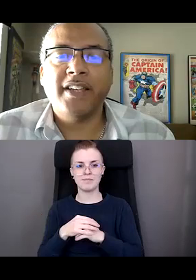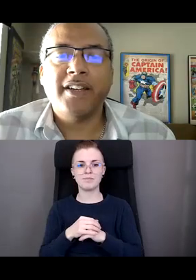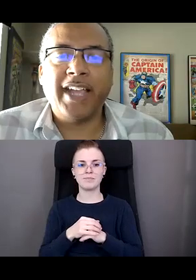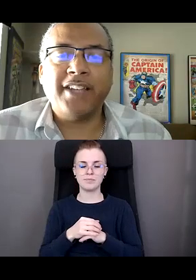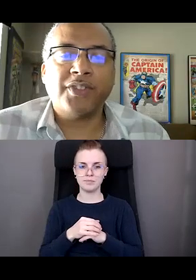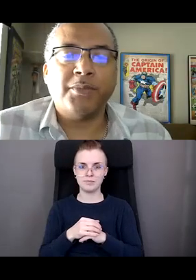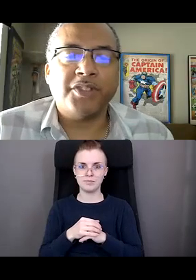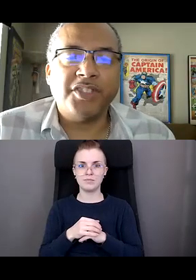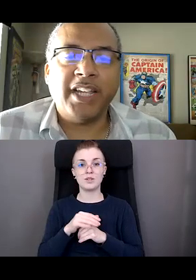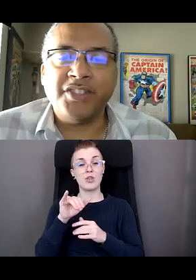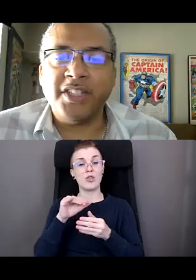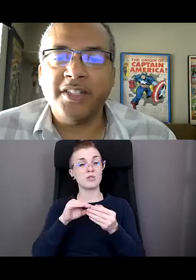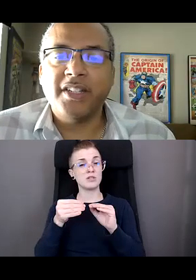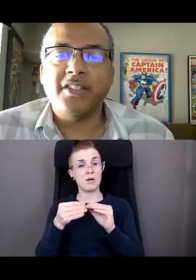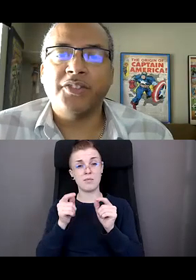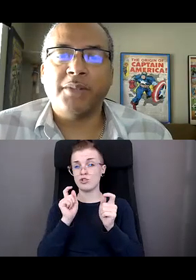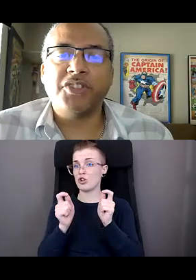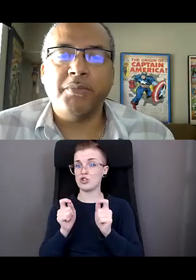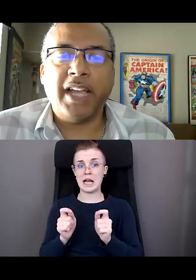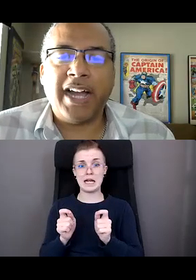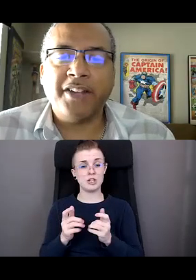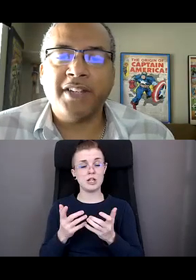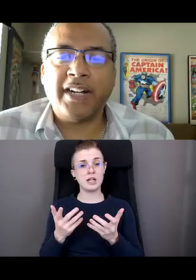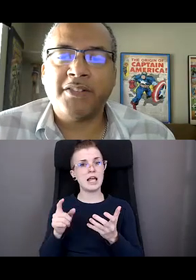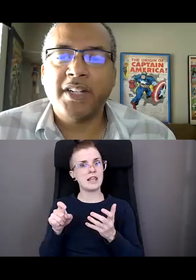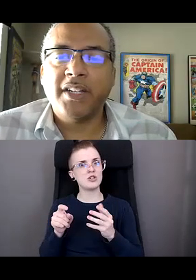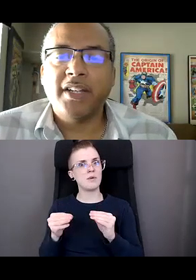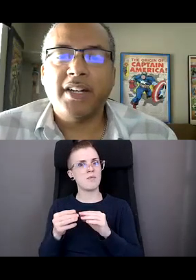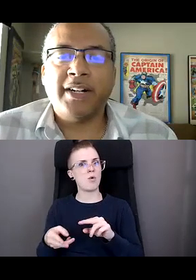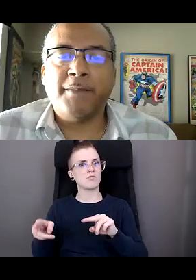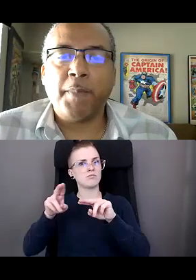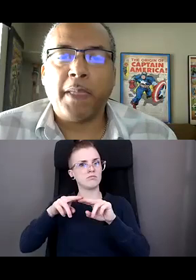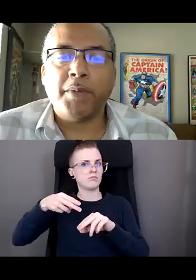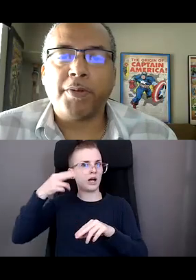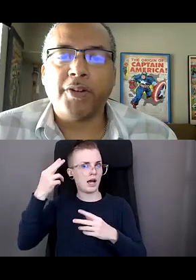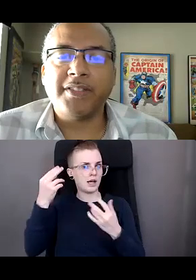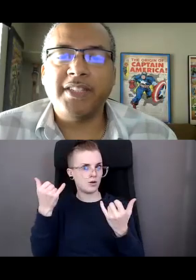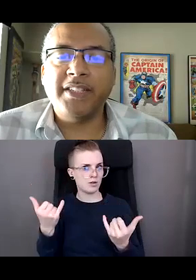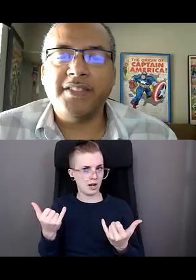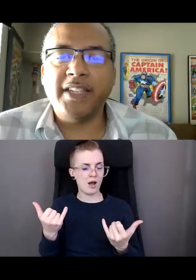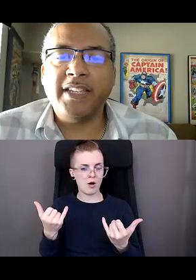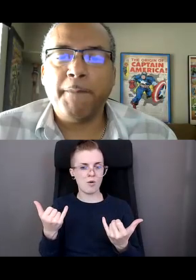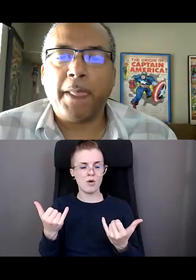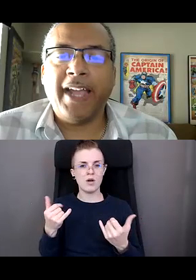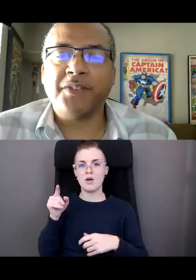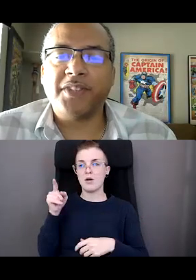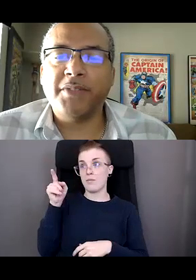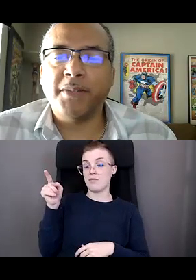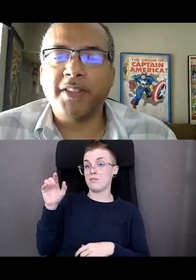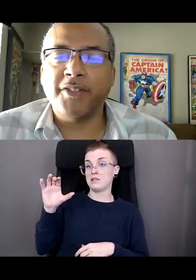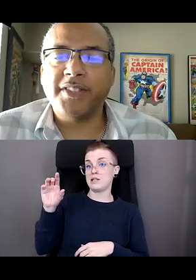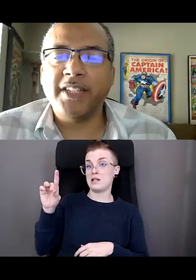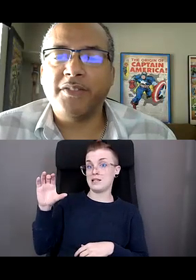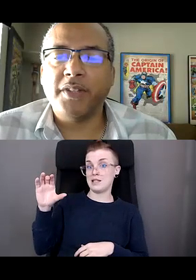31,172,538. Again, those numbers are changing. Those numbers should be higher now. But per the CDC, as of